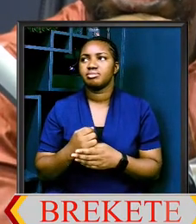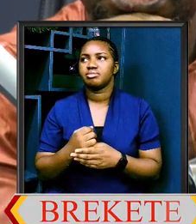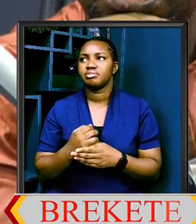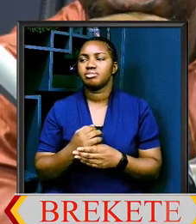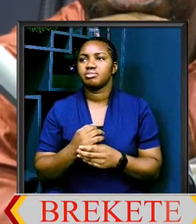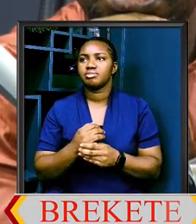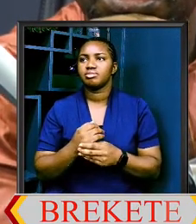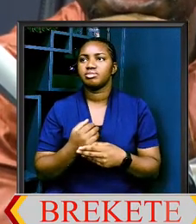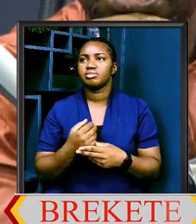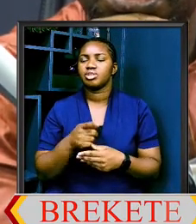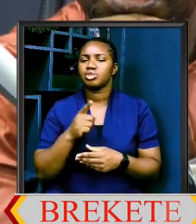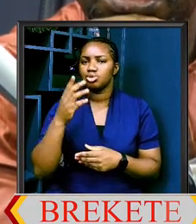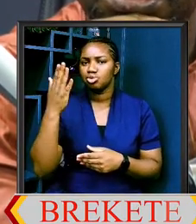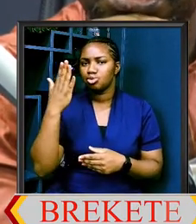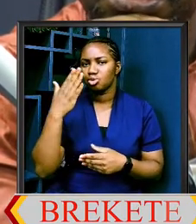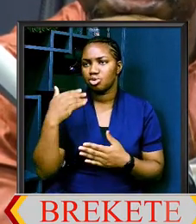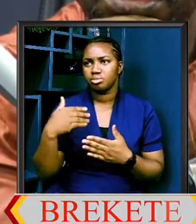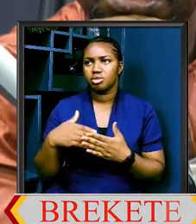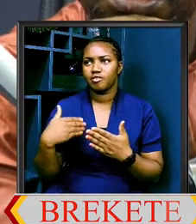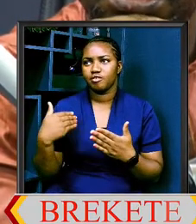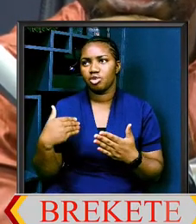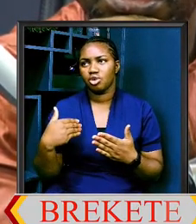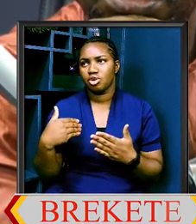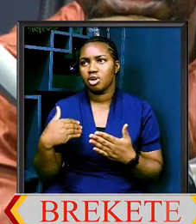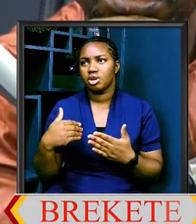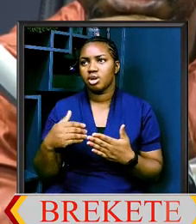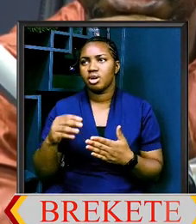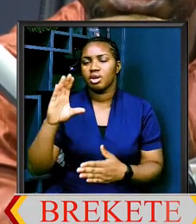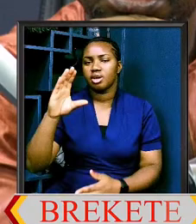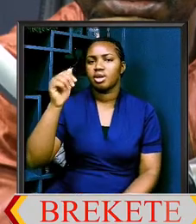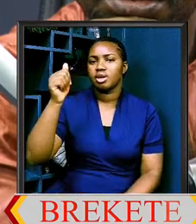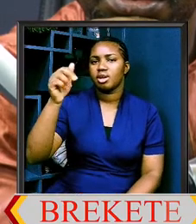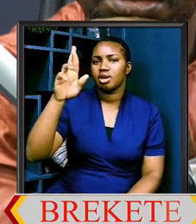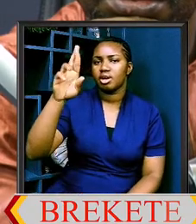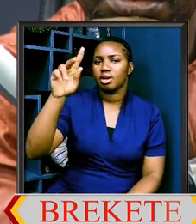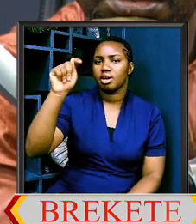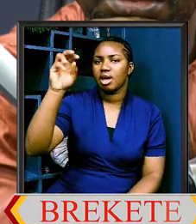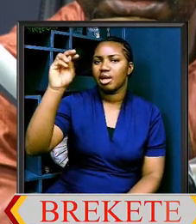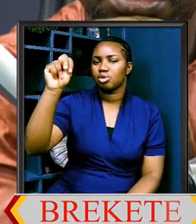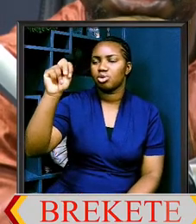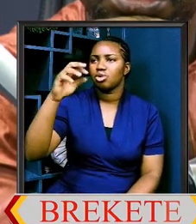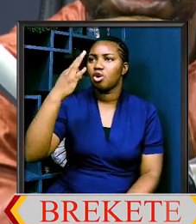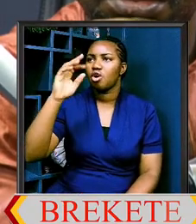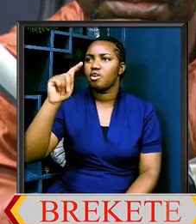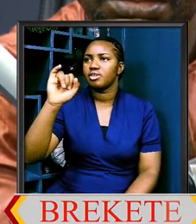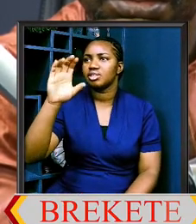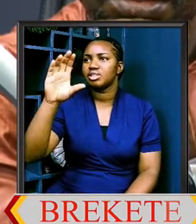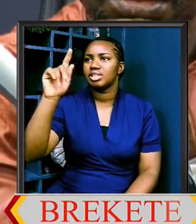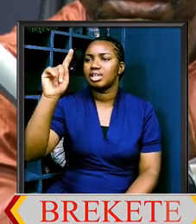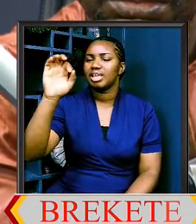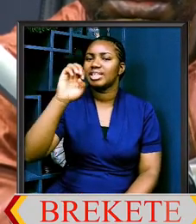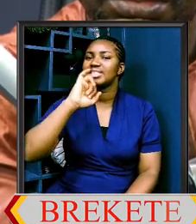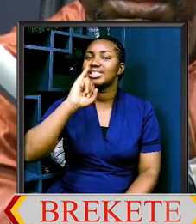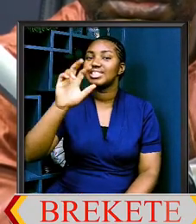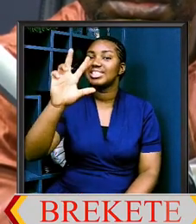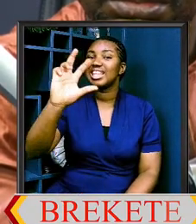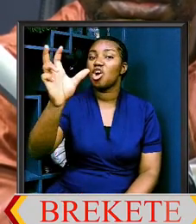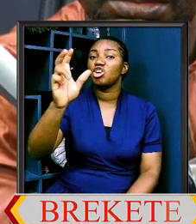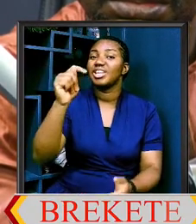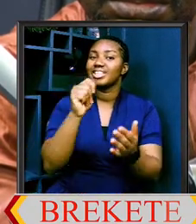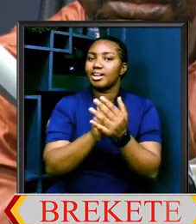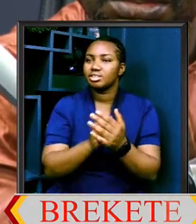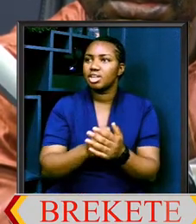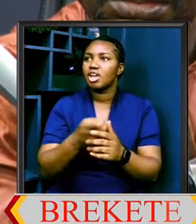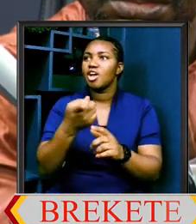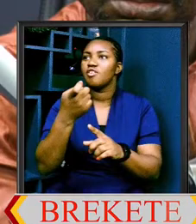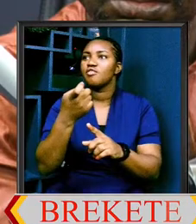Sir, you know, like before, a carton of our ticket is 300,000. From 2 weeks ago, I